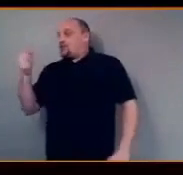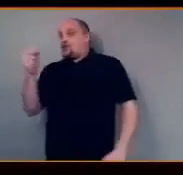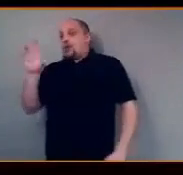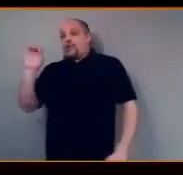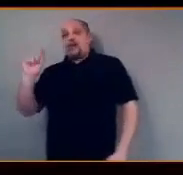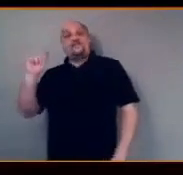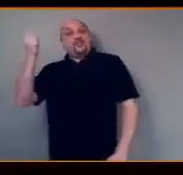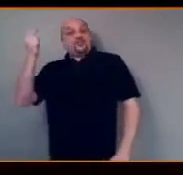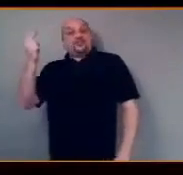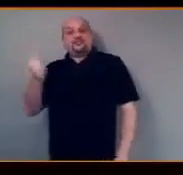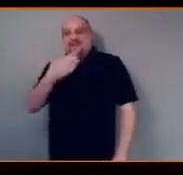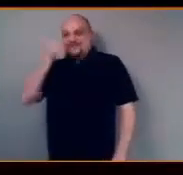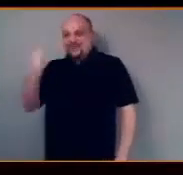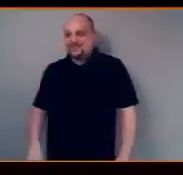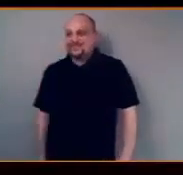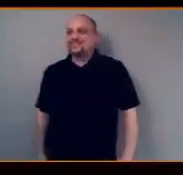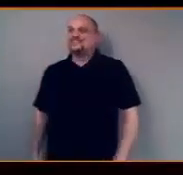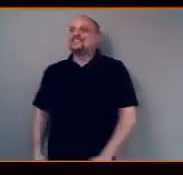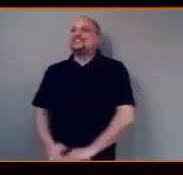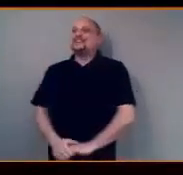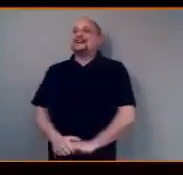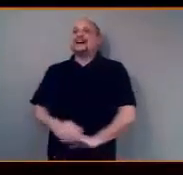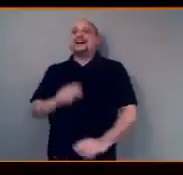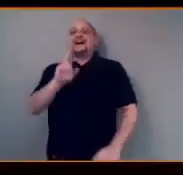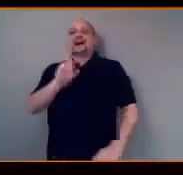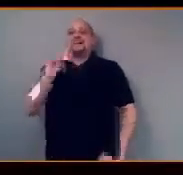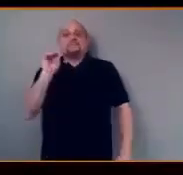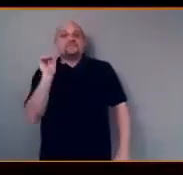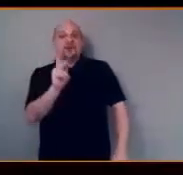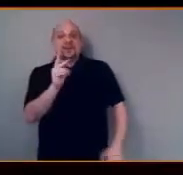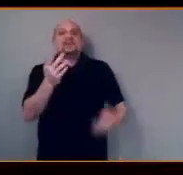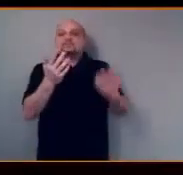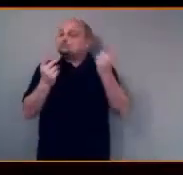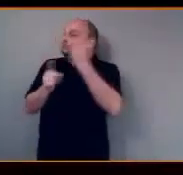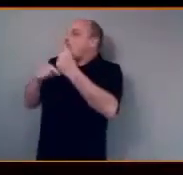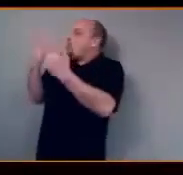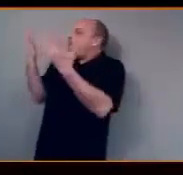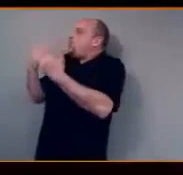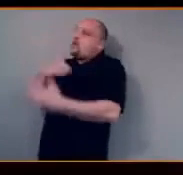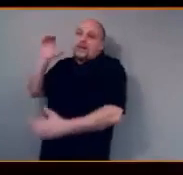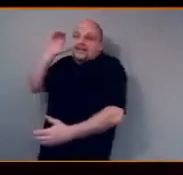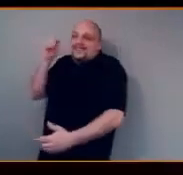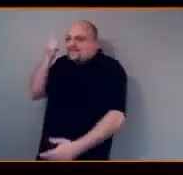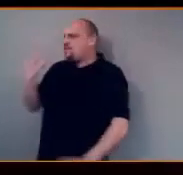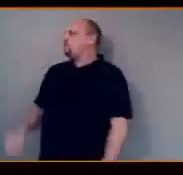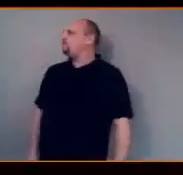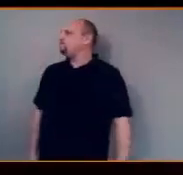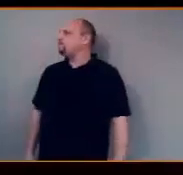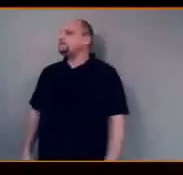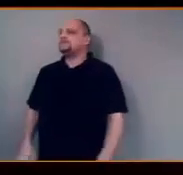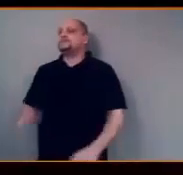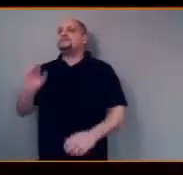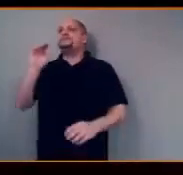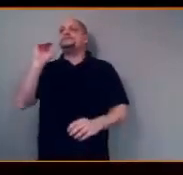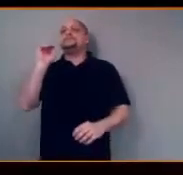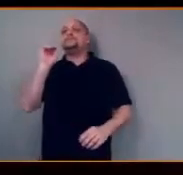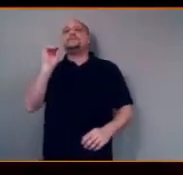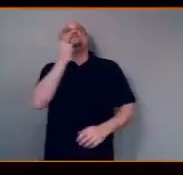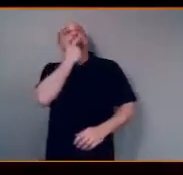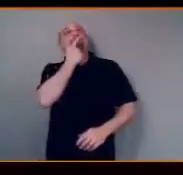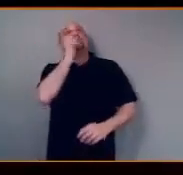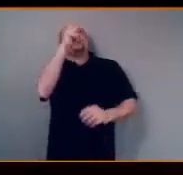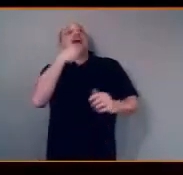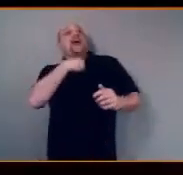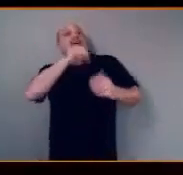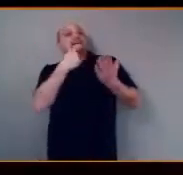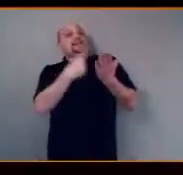let's do it. Okay. What are we listening So, right. Well, so maybe I'll talk about the camera,